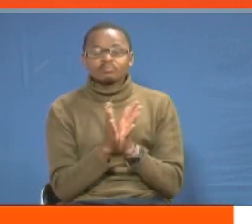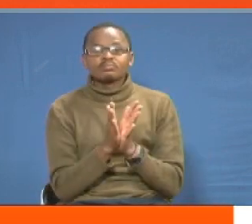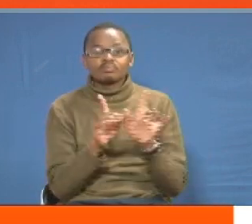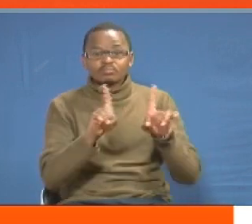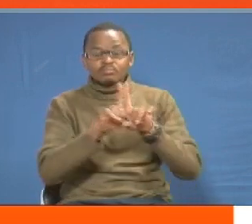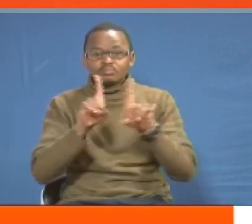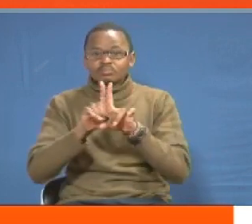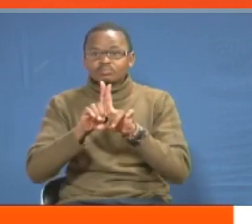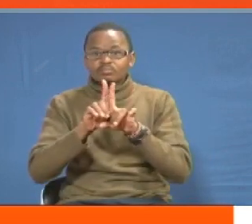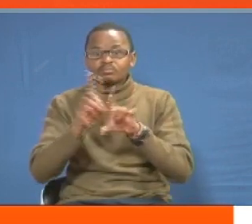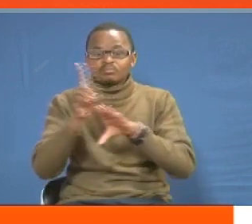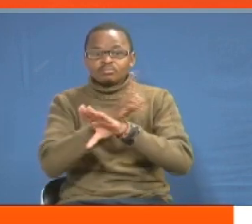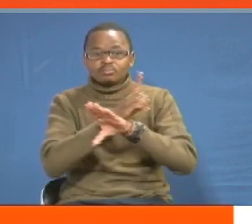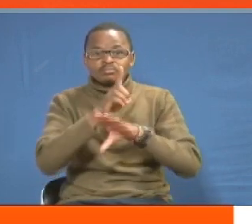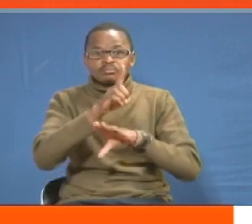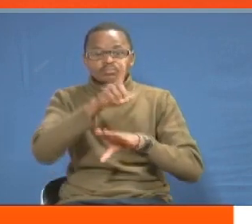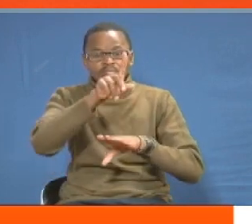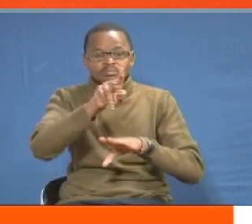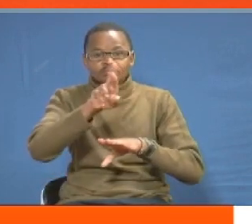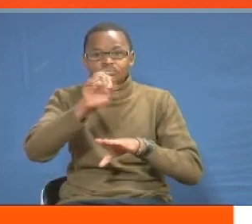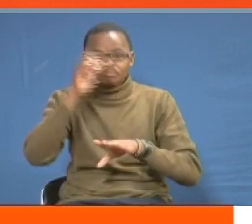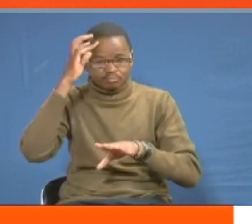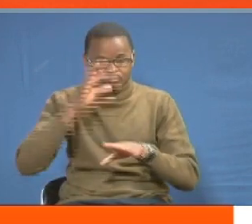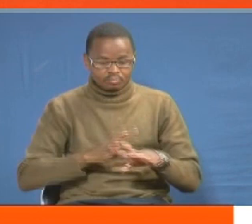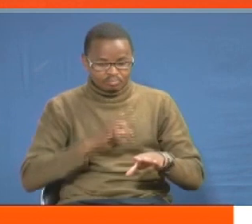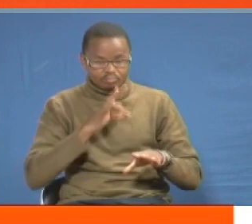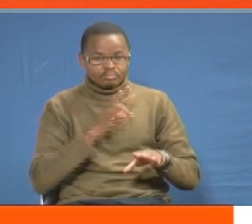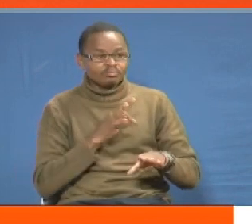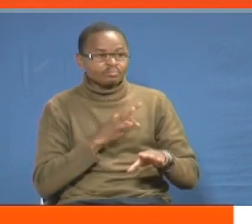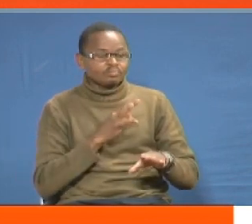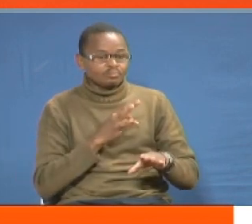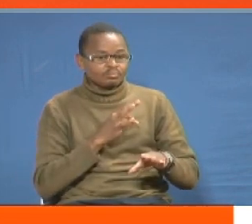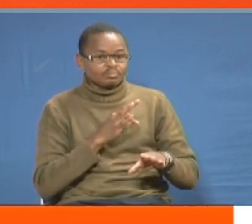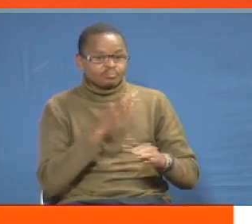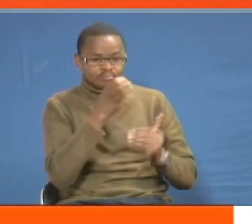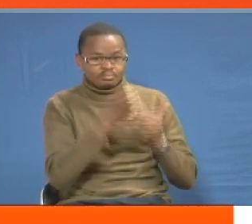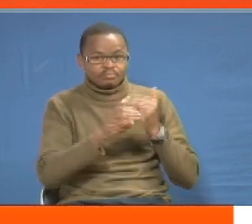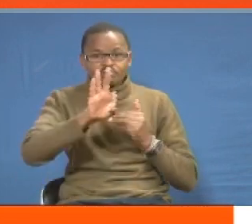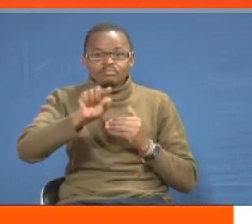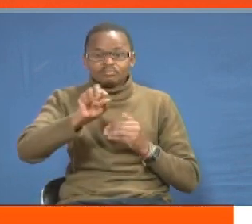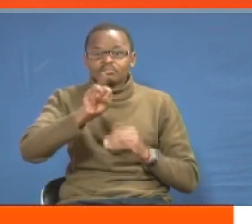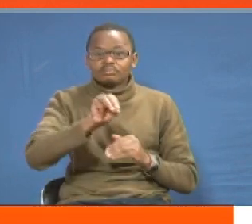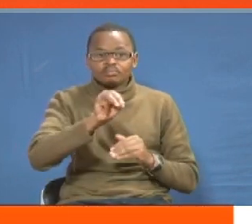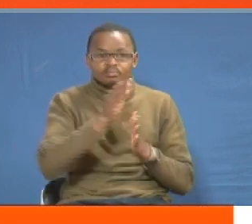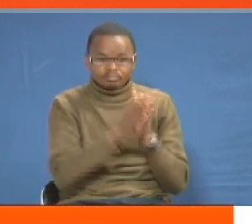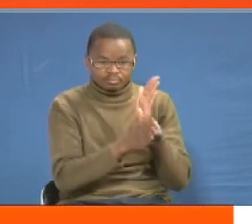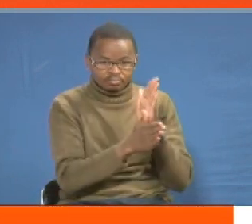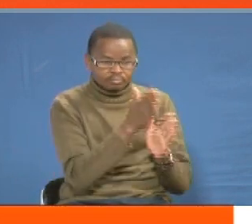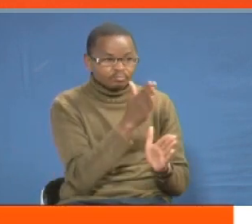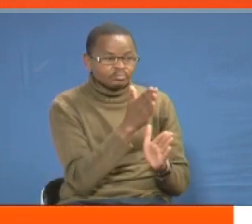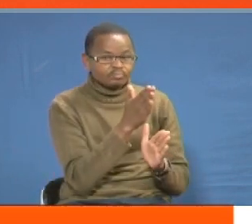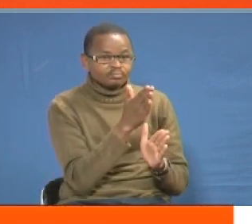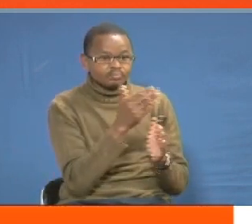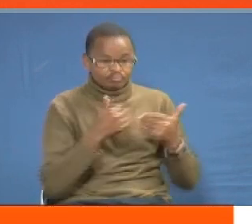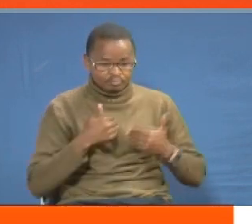community as well as duty bearers. Mm-hmm. Because we feel to end FGM,